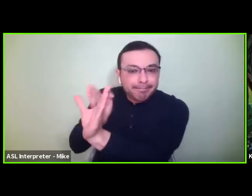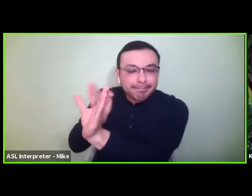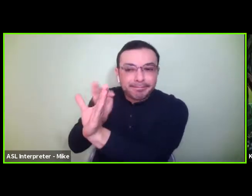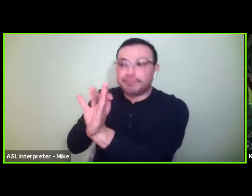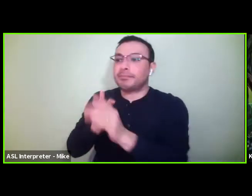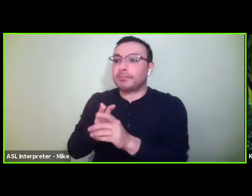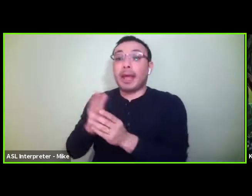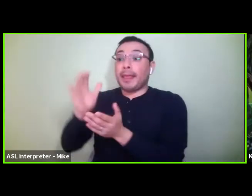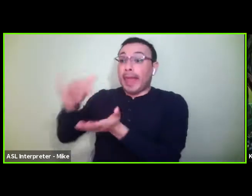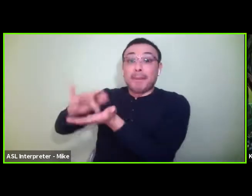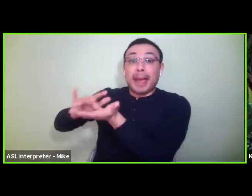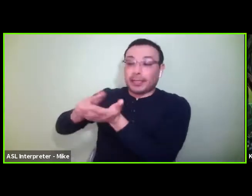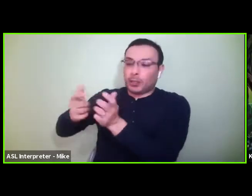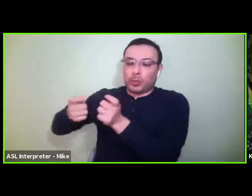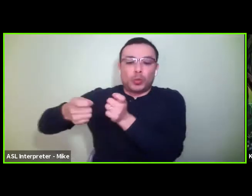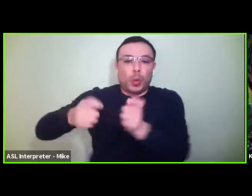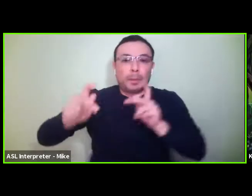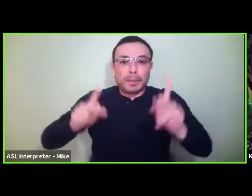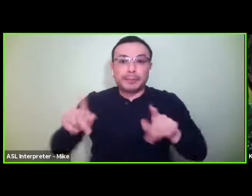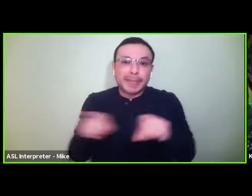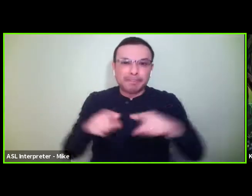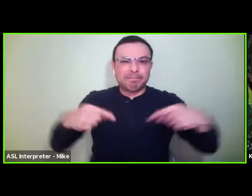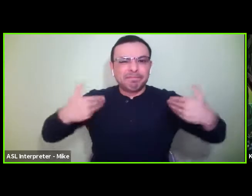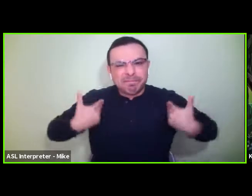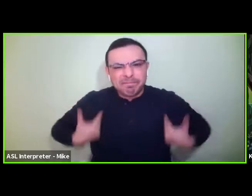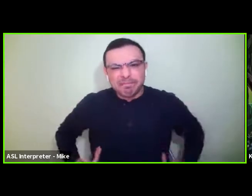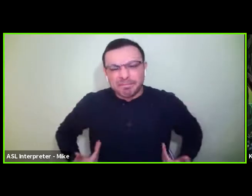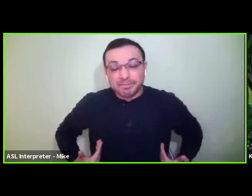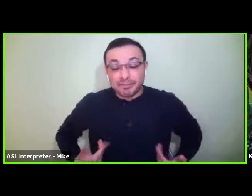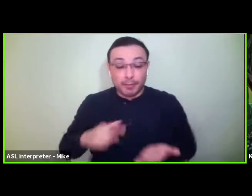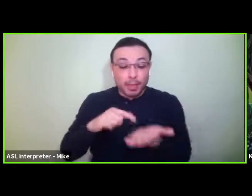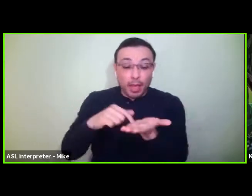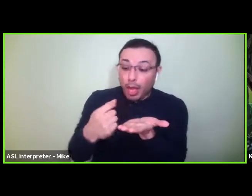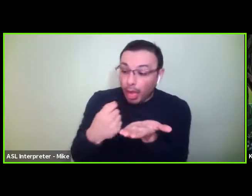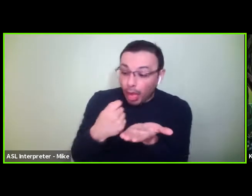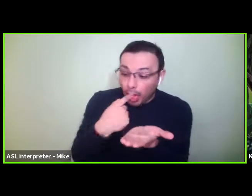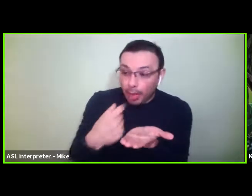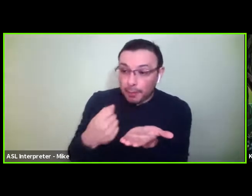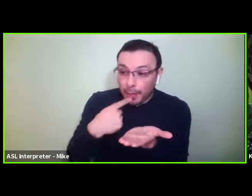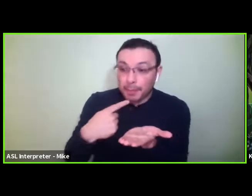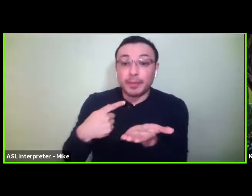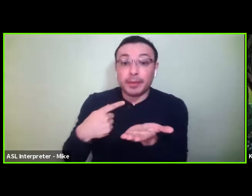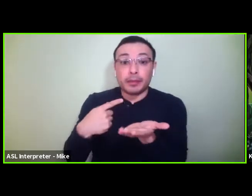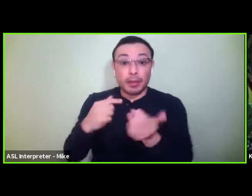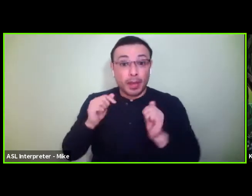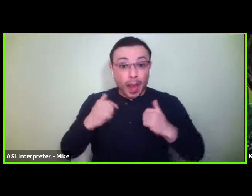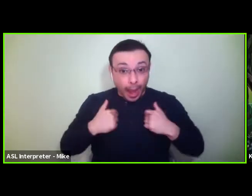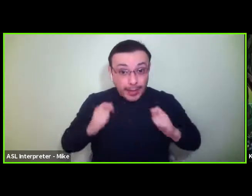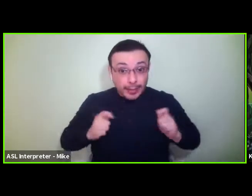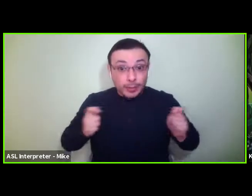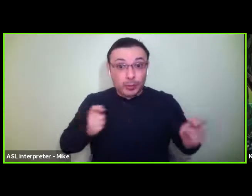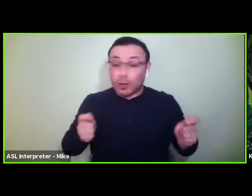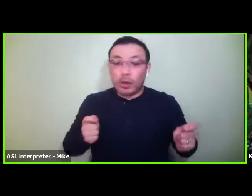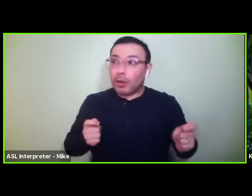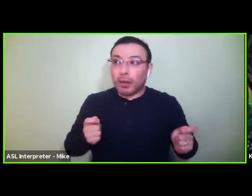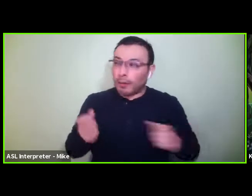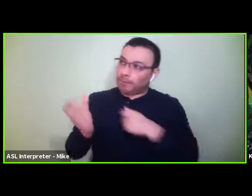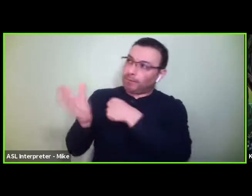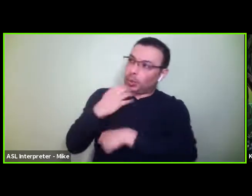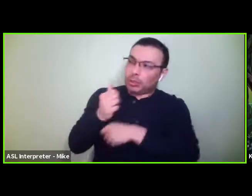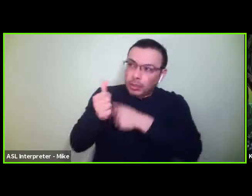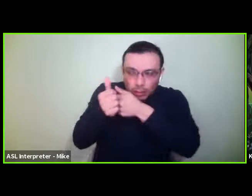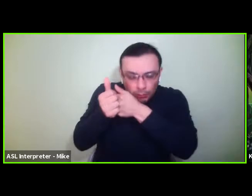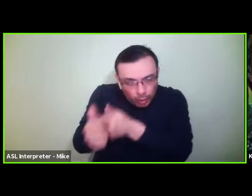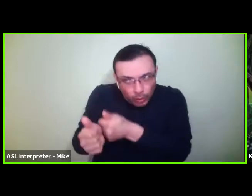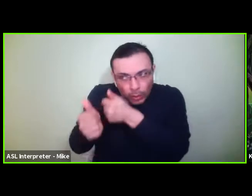myself. The taking of these drugs is often not within our control. We are often forced into compliance, monitored